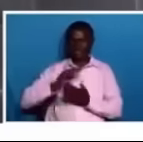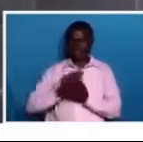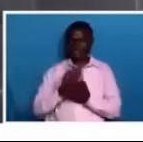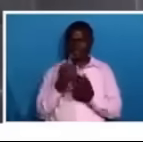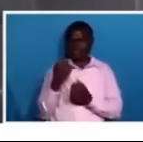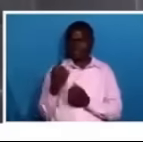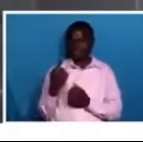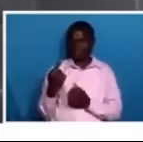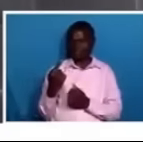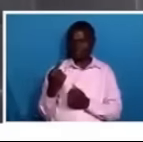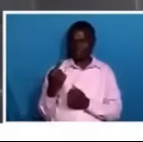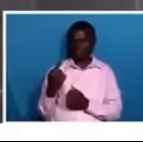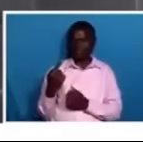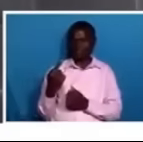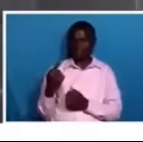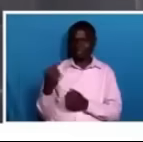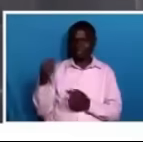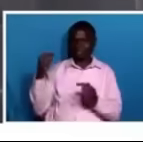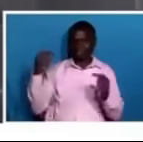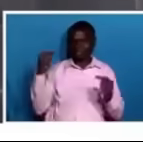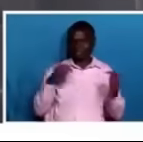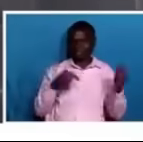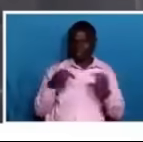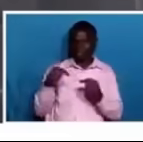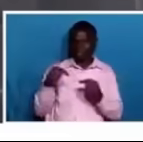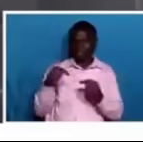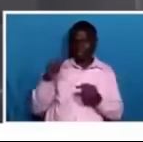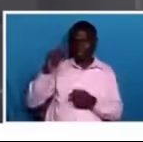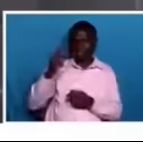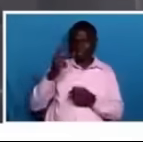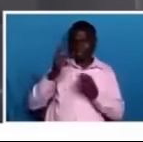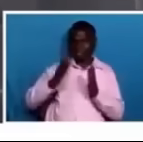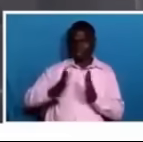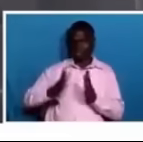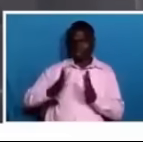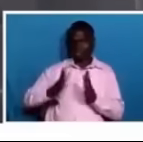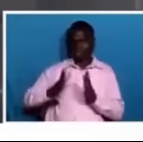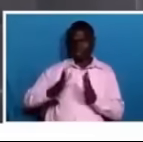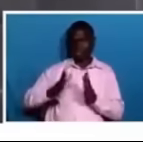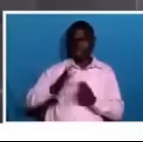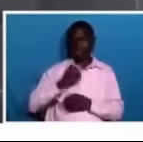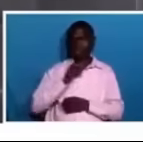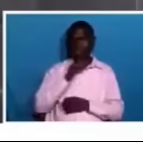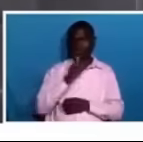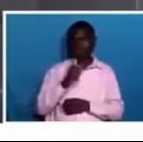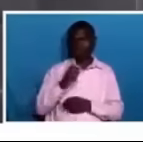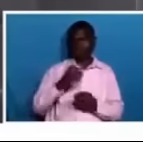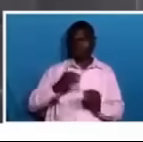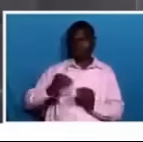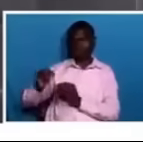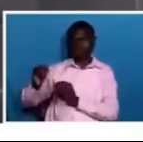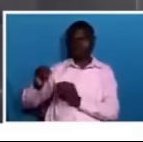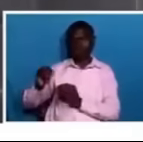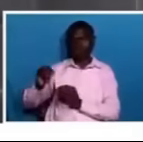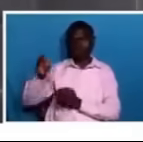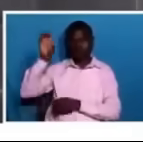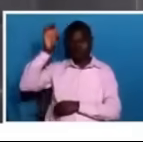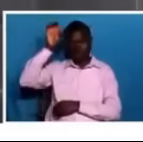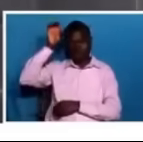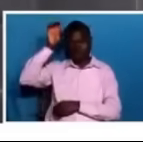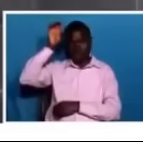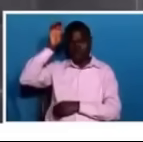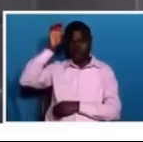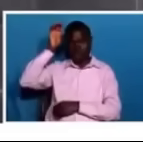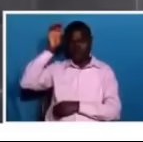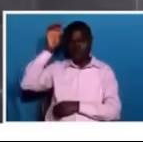to go to court. Kenyans have the right to go to court. And leaders should, political leaders, I wish they